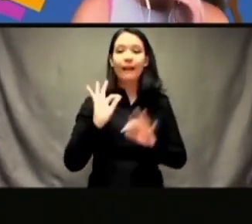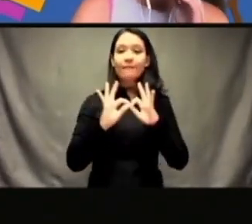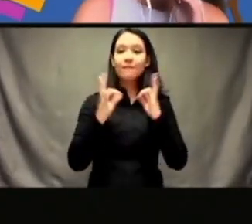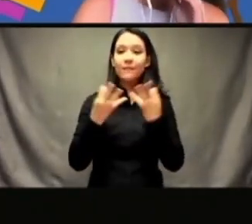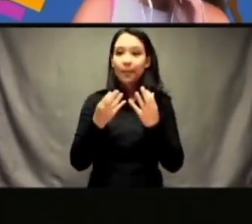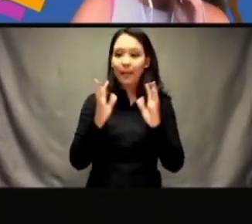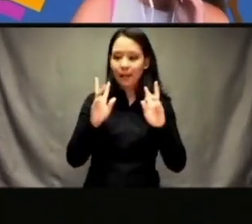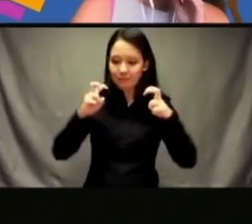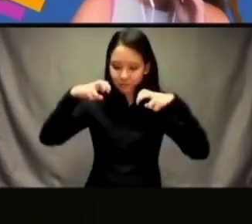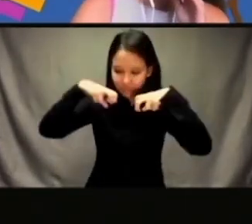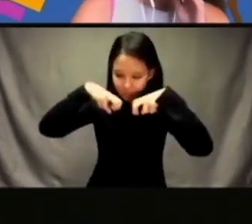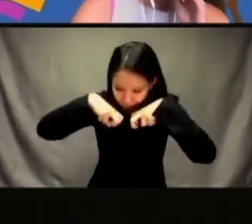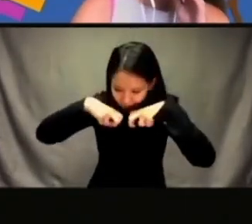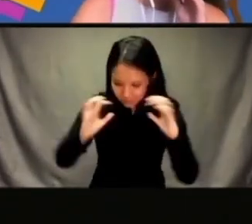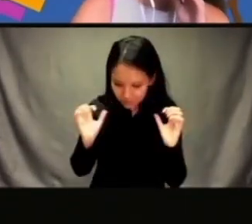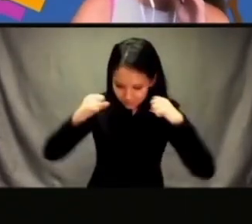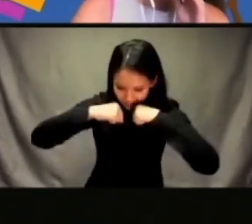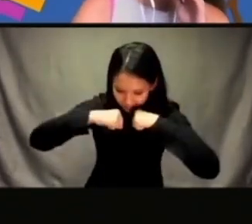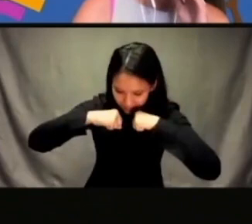huddled together physically.